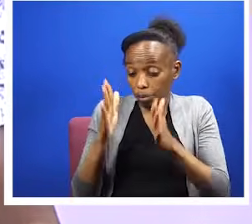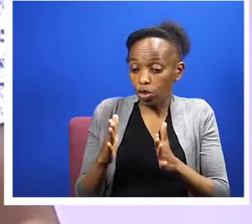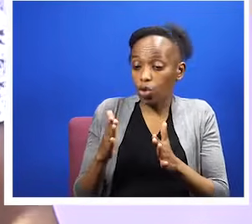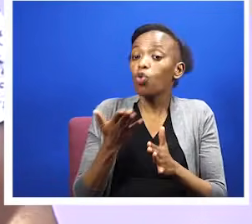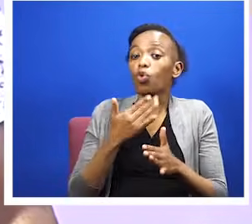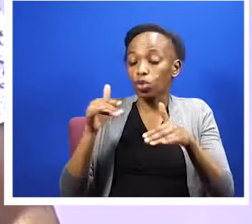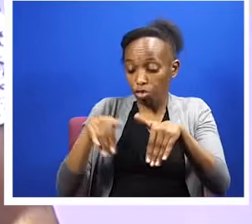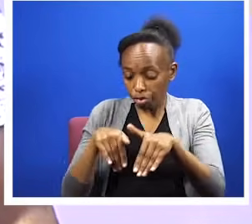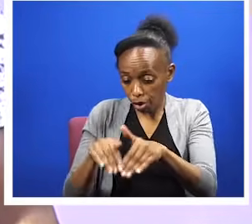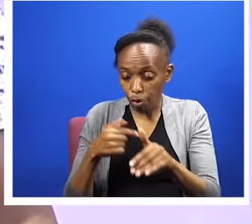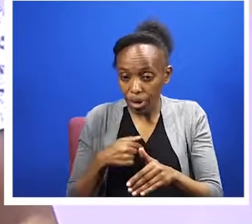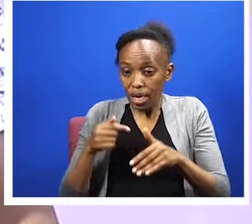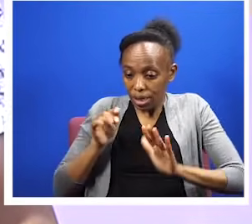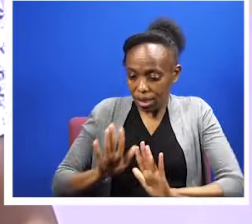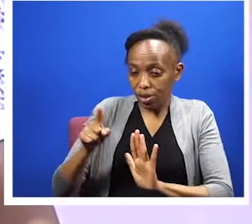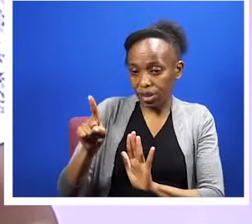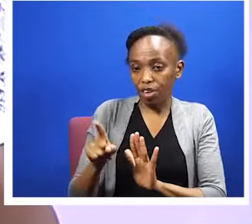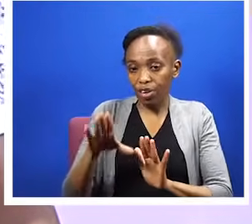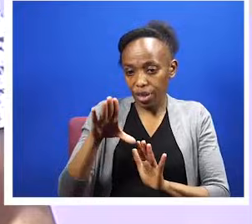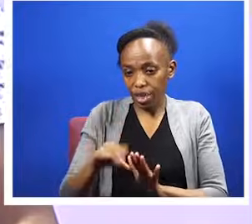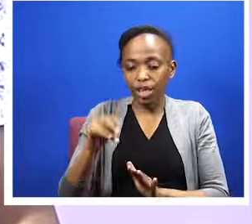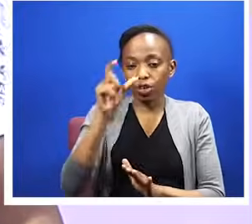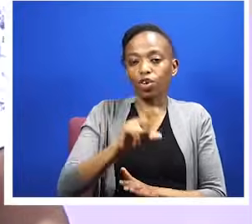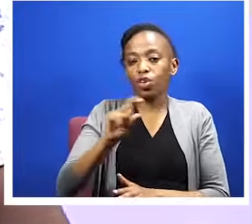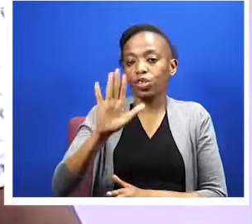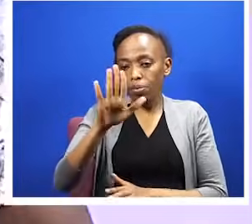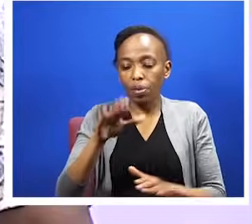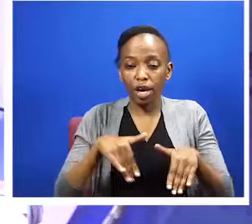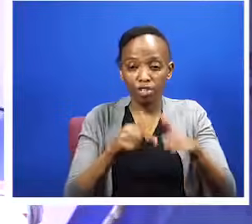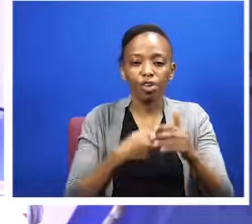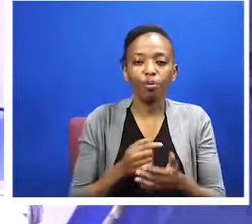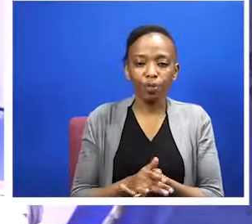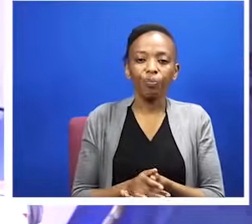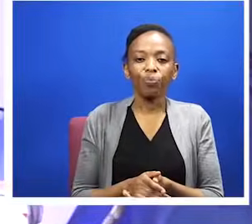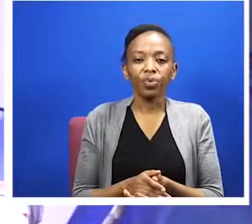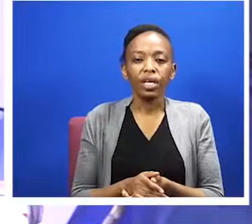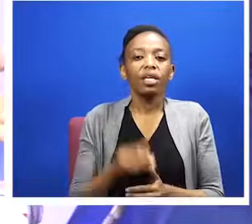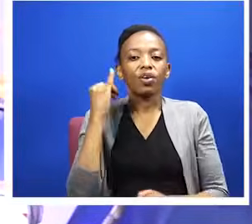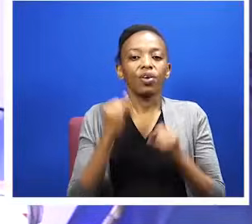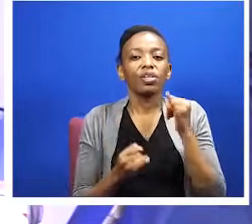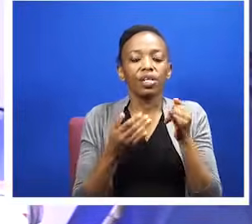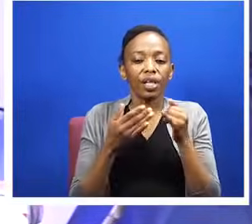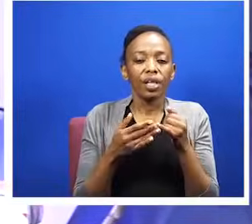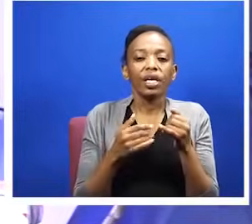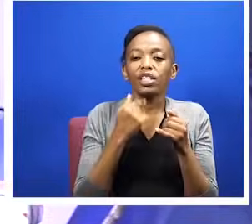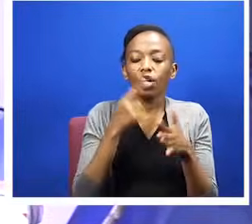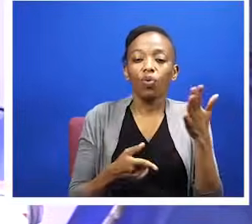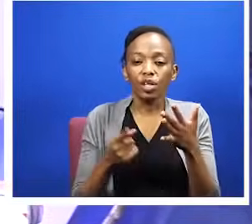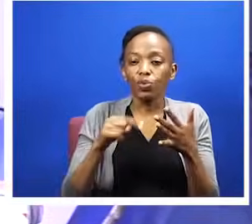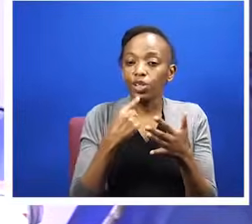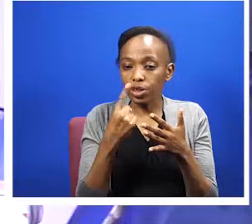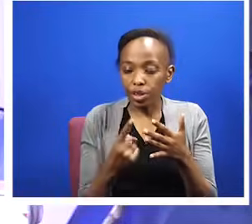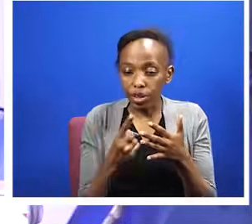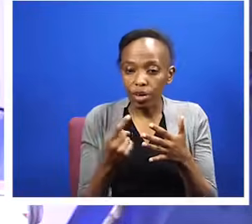me, let him deny himself, take up his cross, and follow me. Right. So in conclusion, this is what I'd say. We told you we're